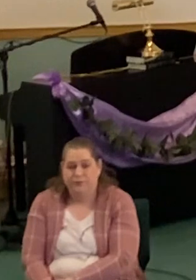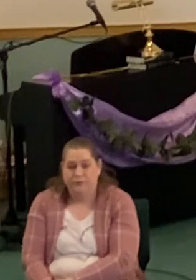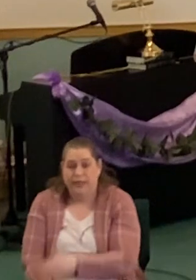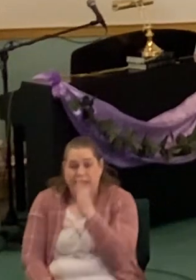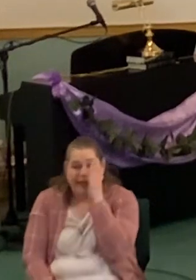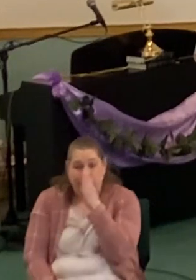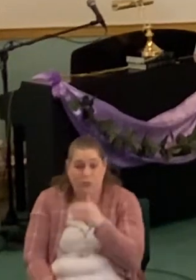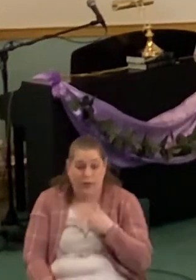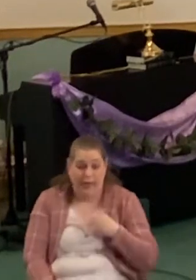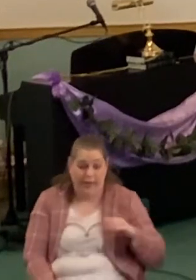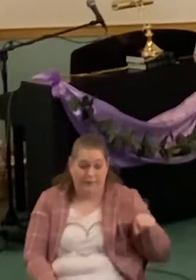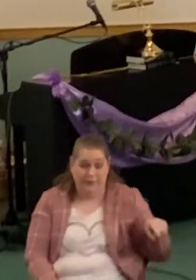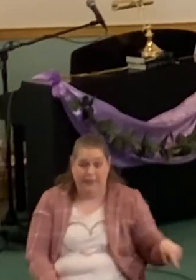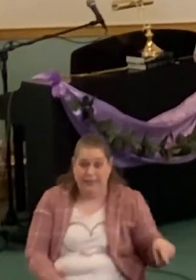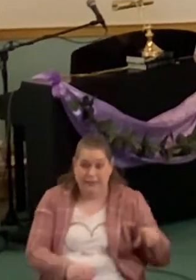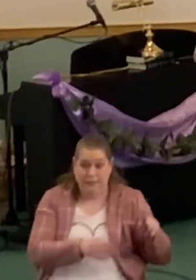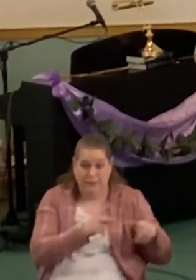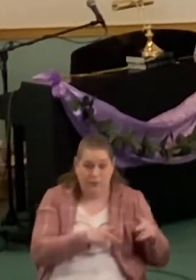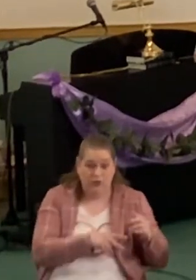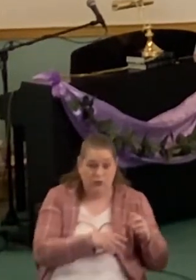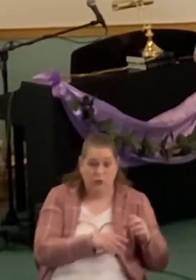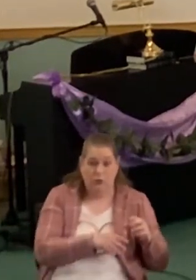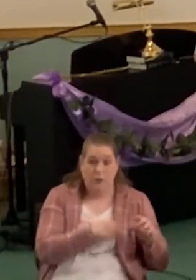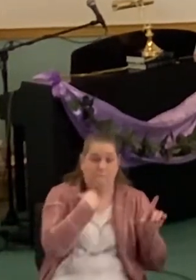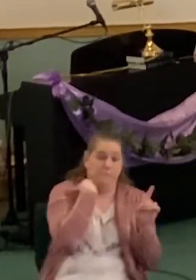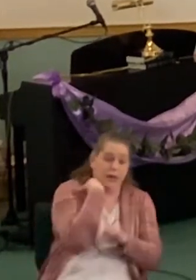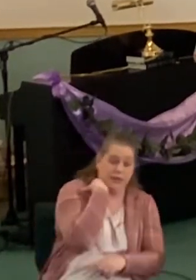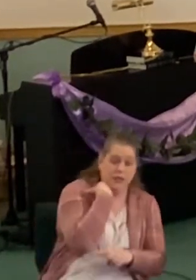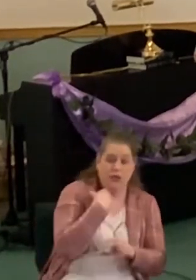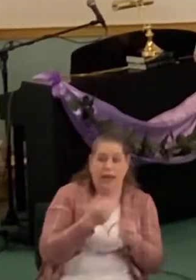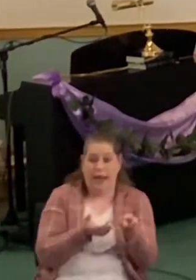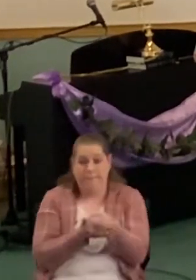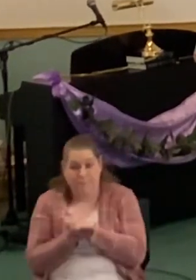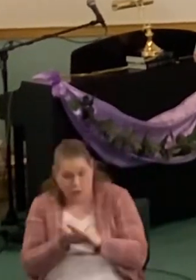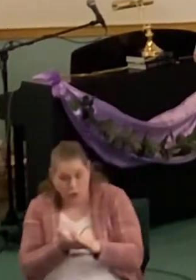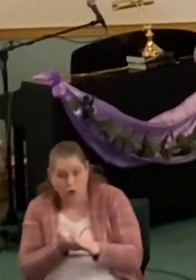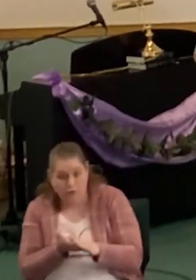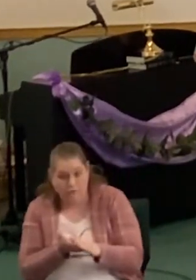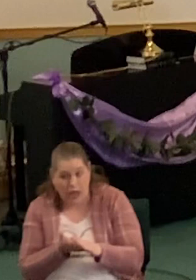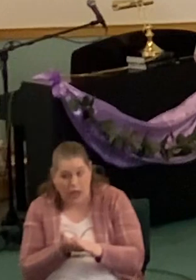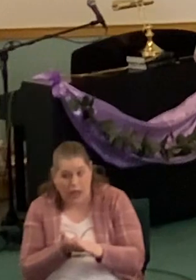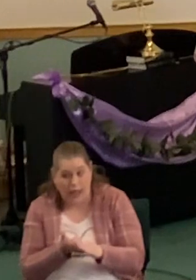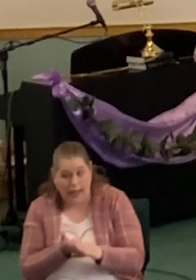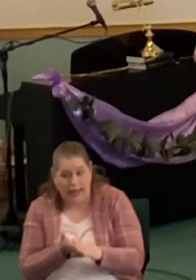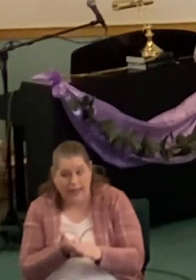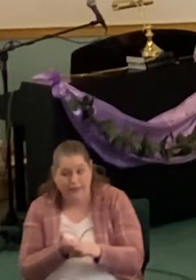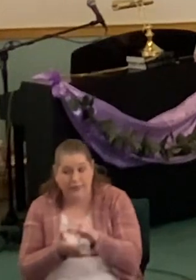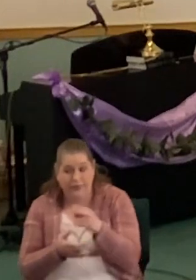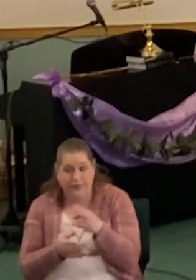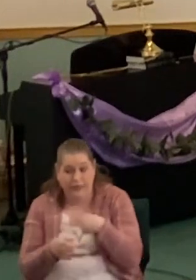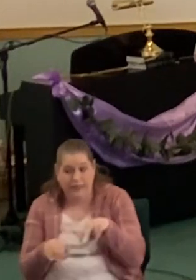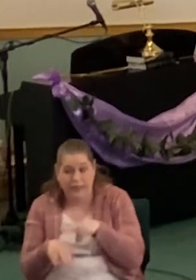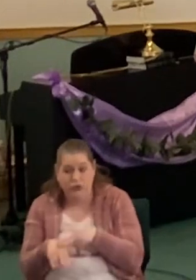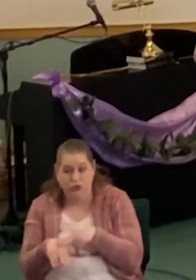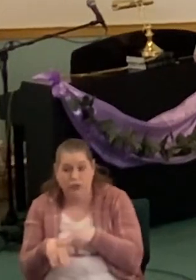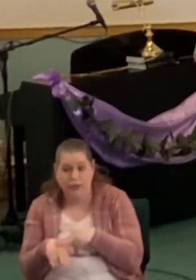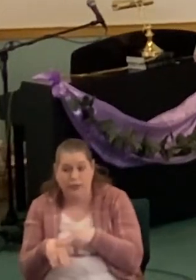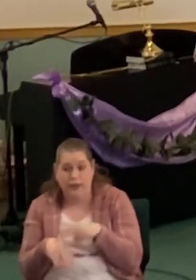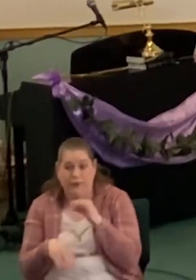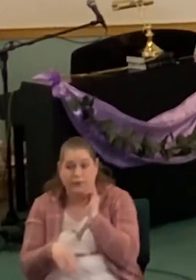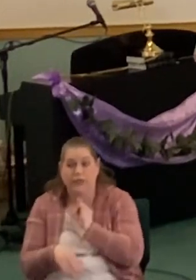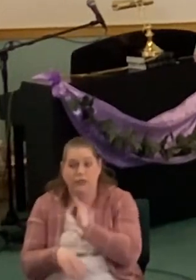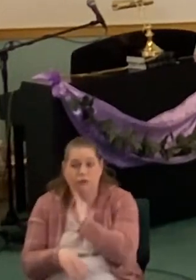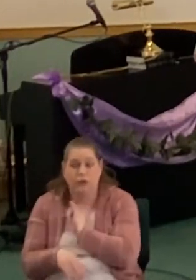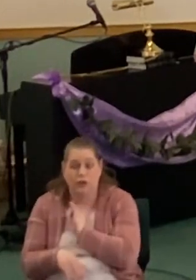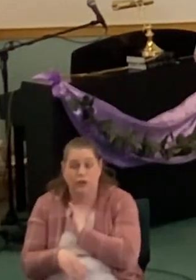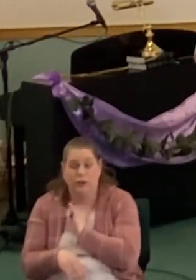See, God had a specific plan to punish and purify the nation of Israel, because for 300 years they had